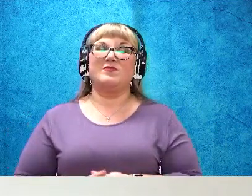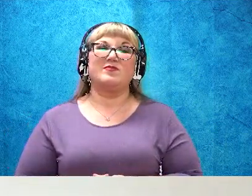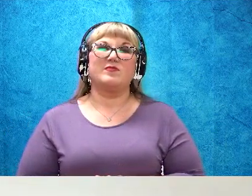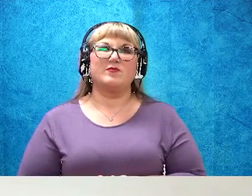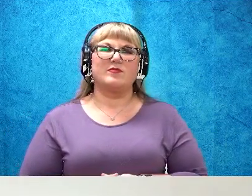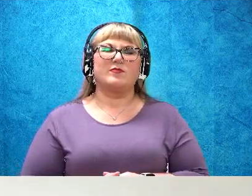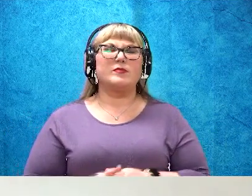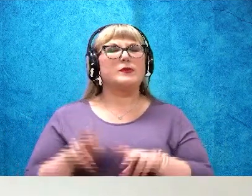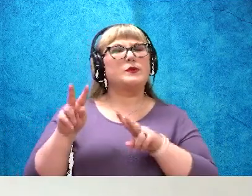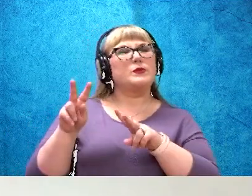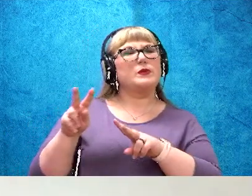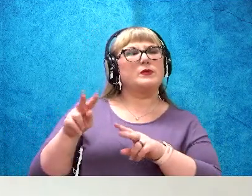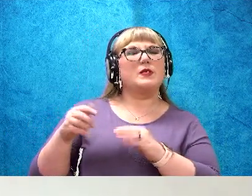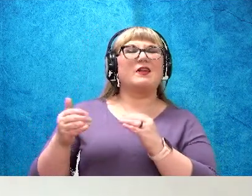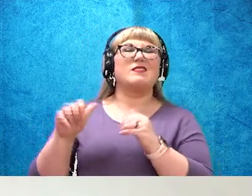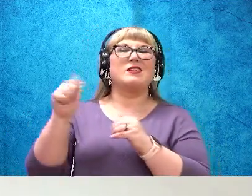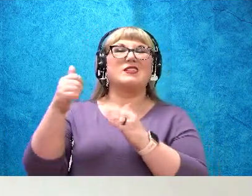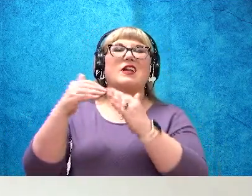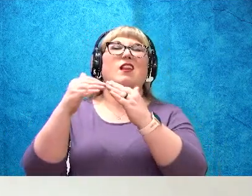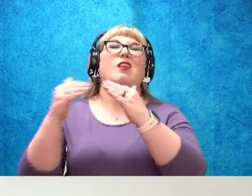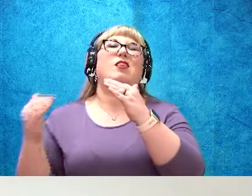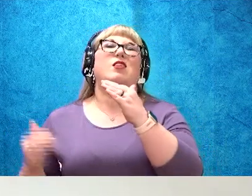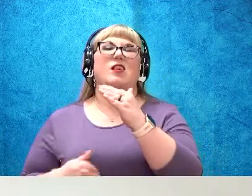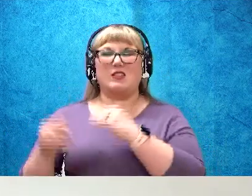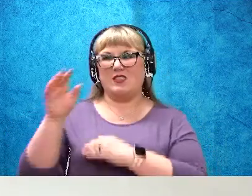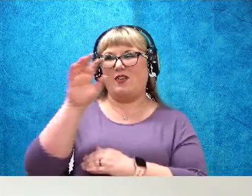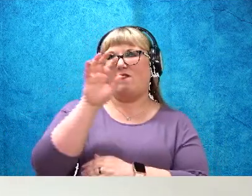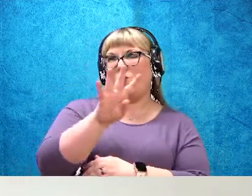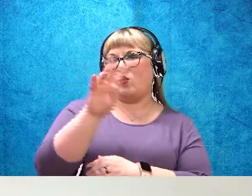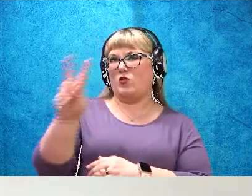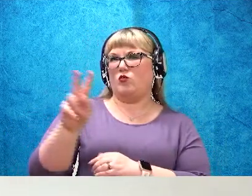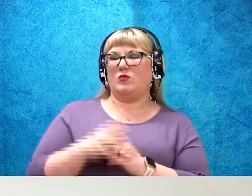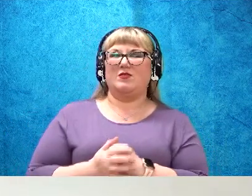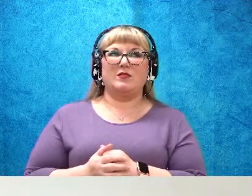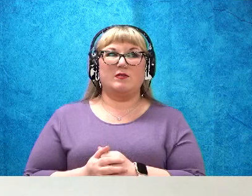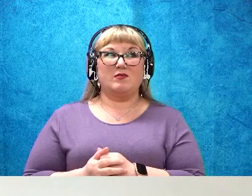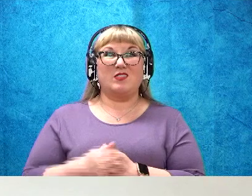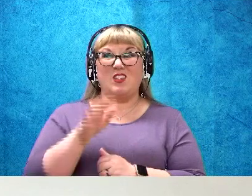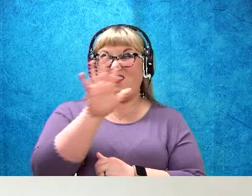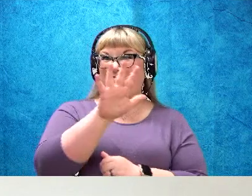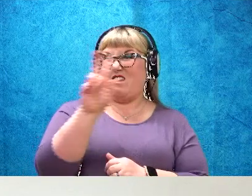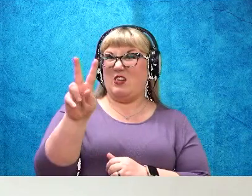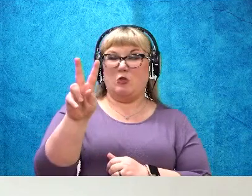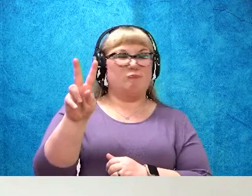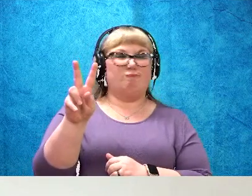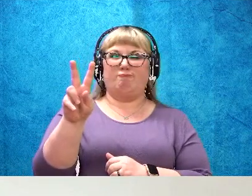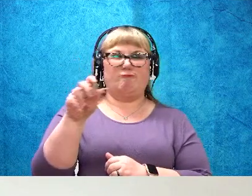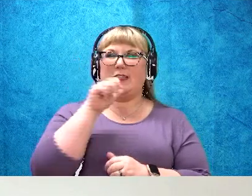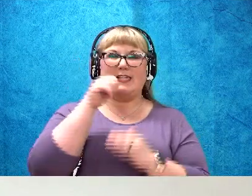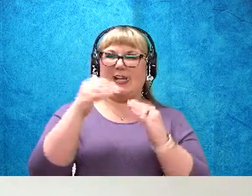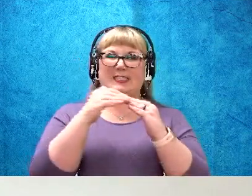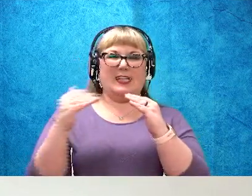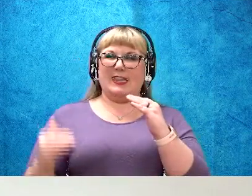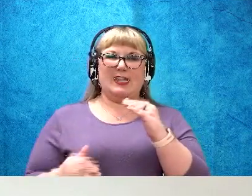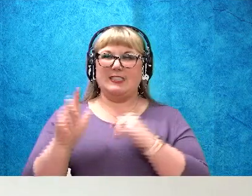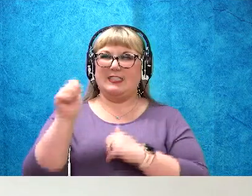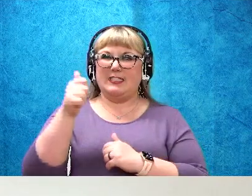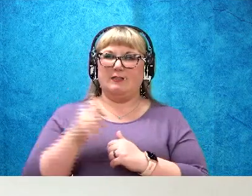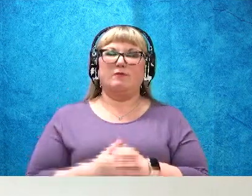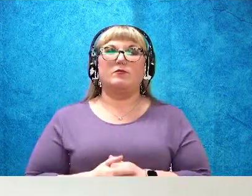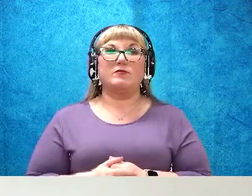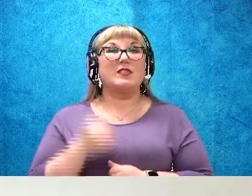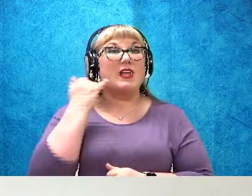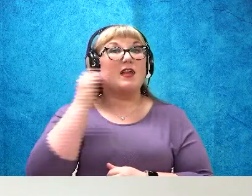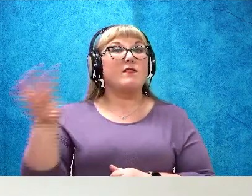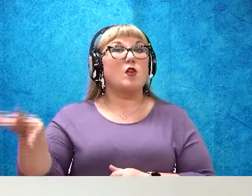We were looking for 10 less than 42, so 52 could not be correct. So if you chose